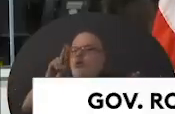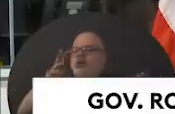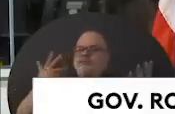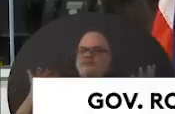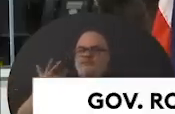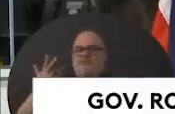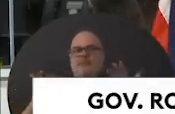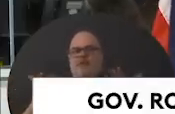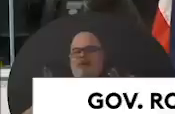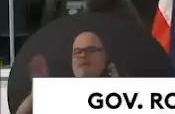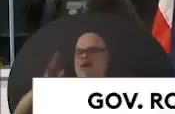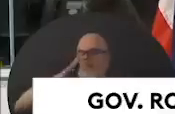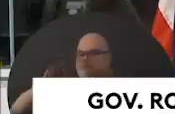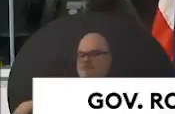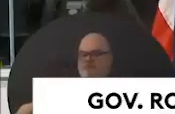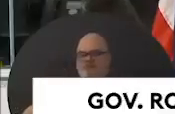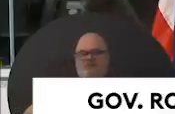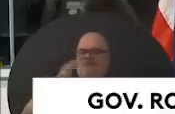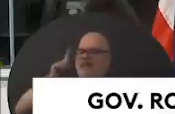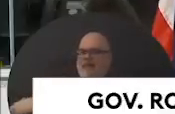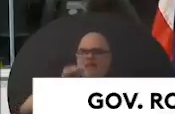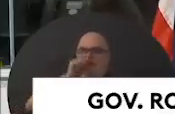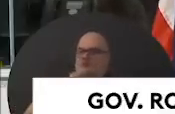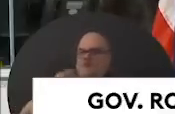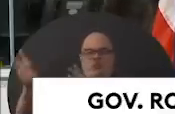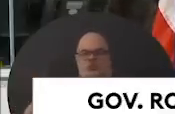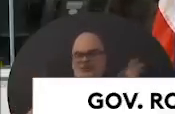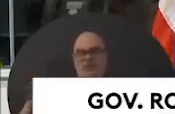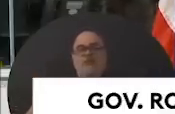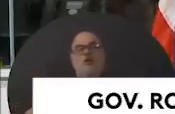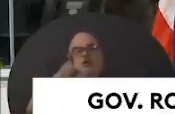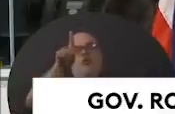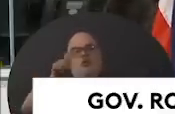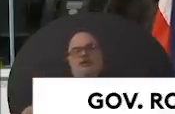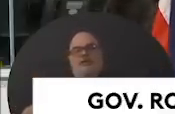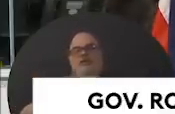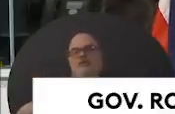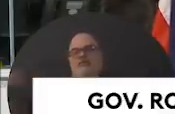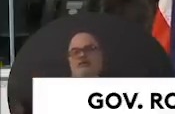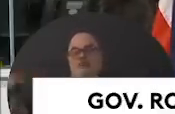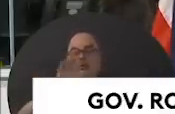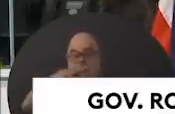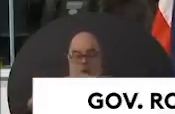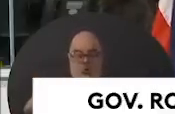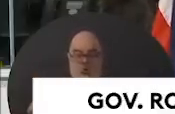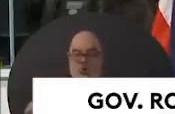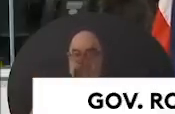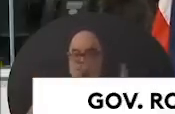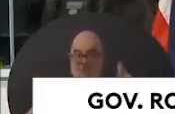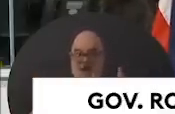other structure that cannot sustain winds, you will need to evacuate when your local emergency manager asks you to do